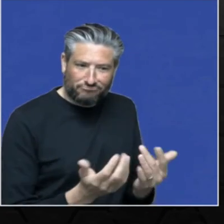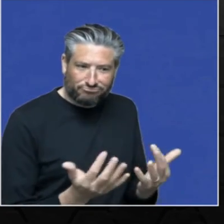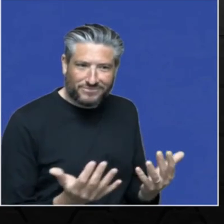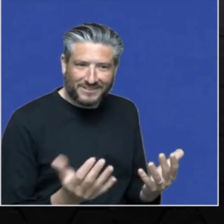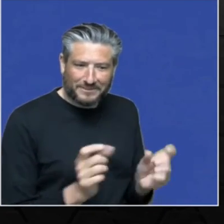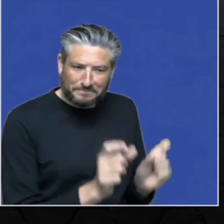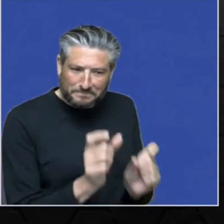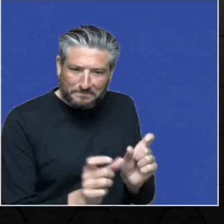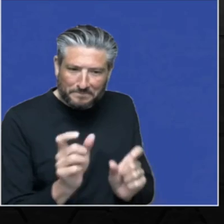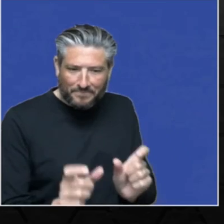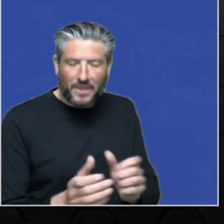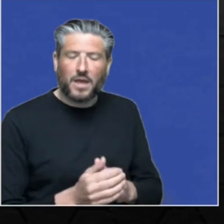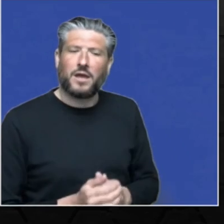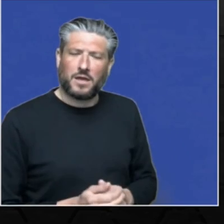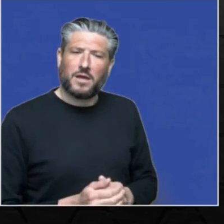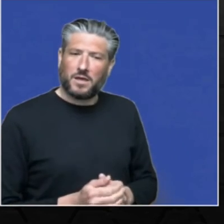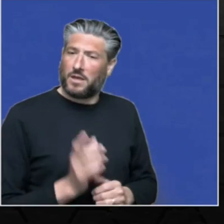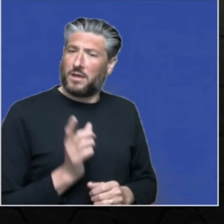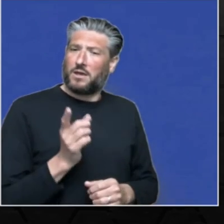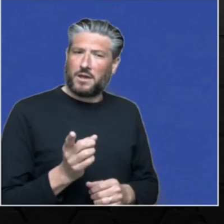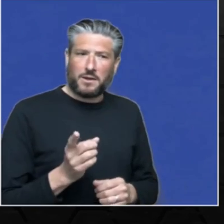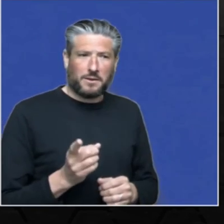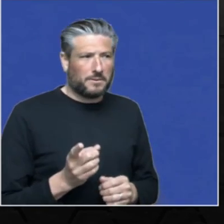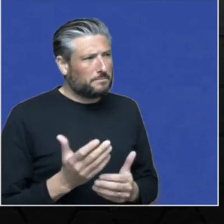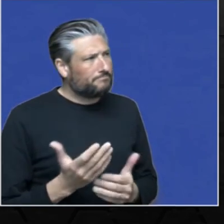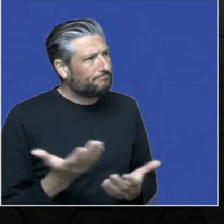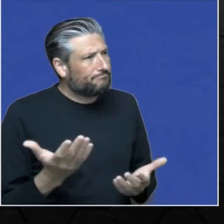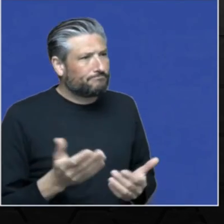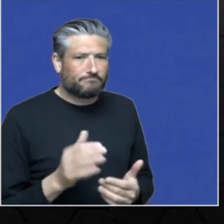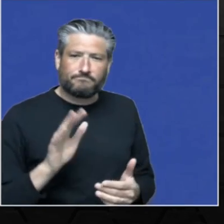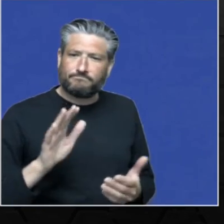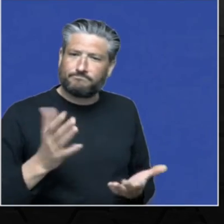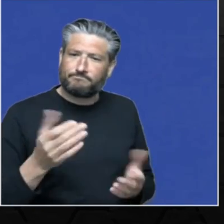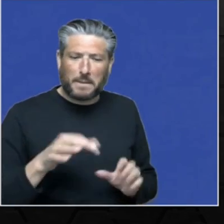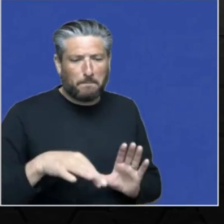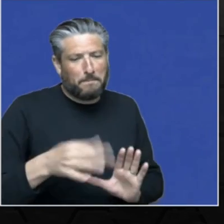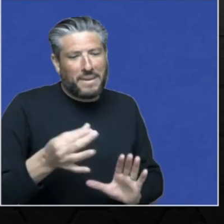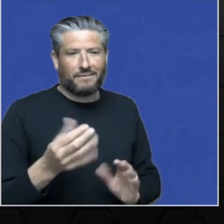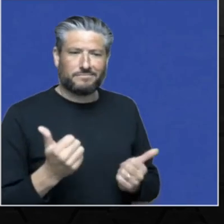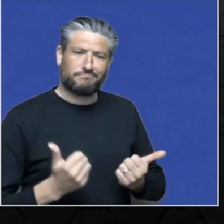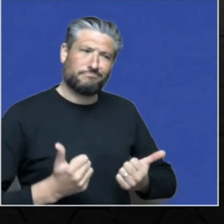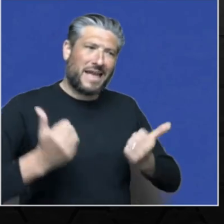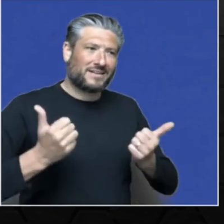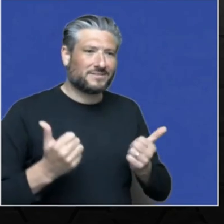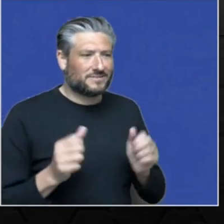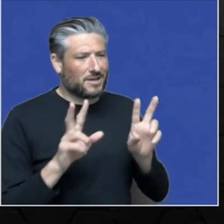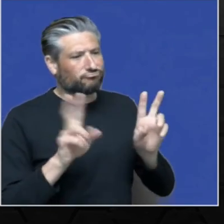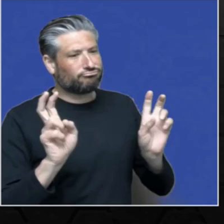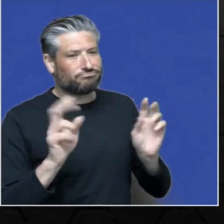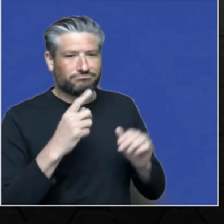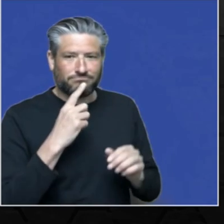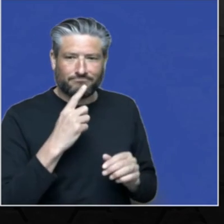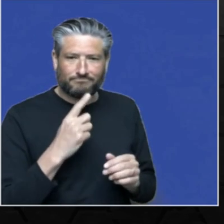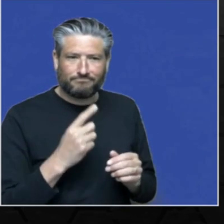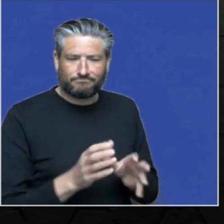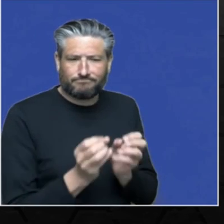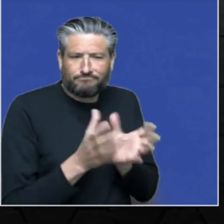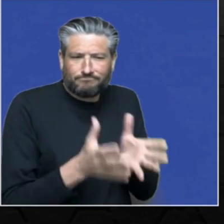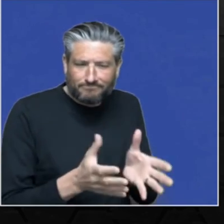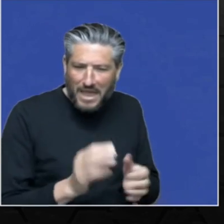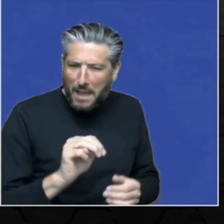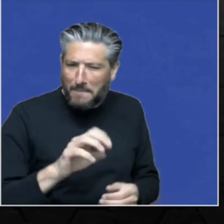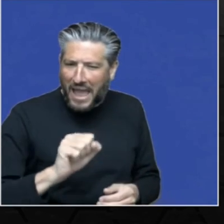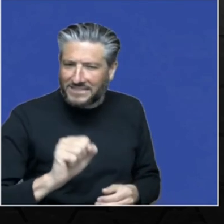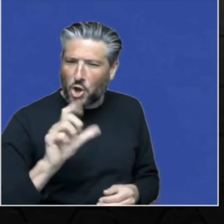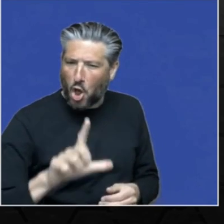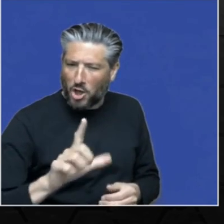highlight when talking about Microsoft Learn Student Ambassadors program? Okay, so my best experience of the program is